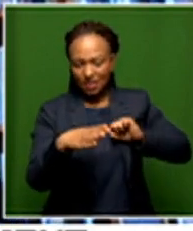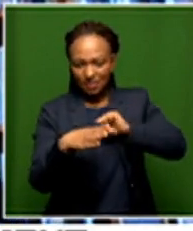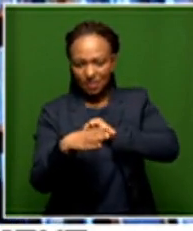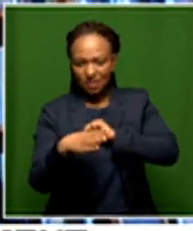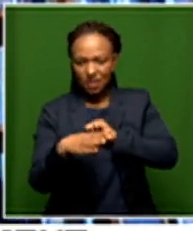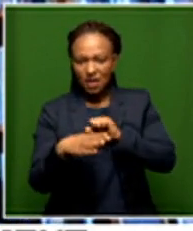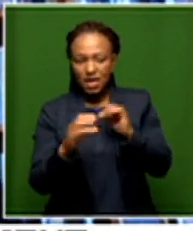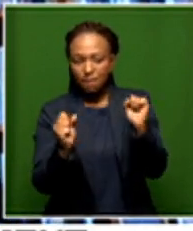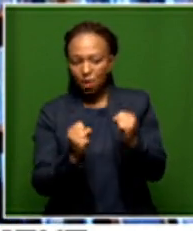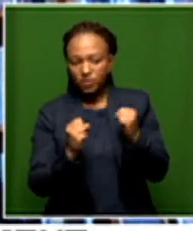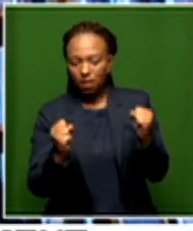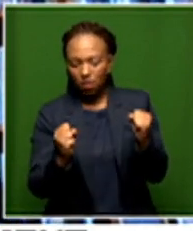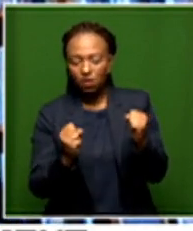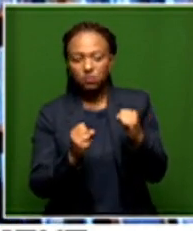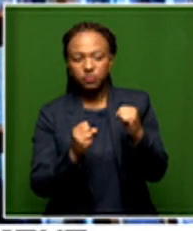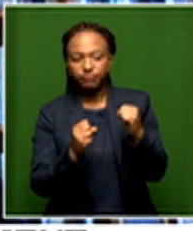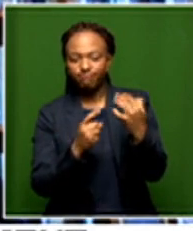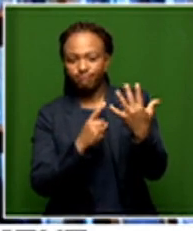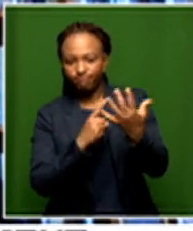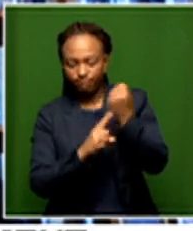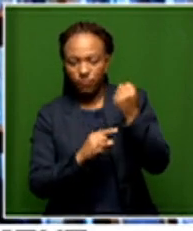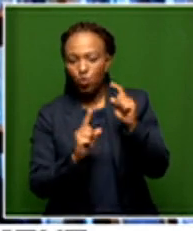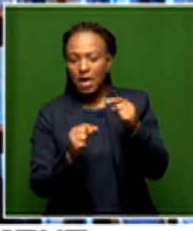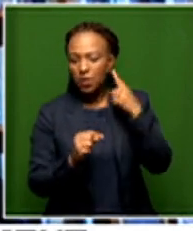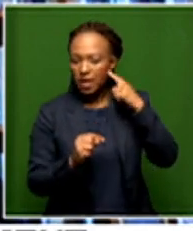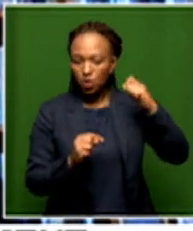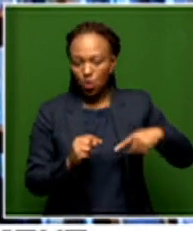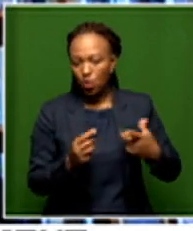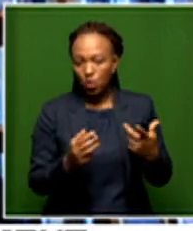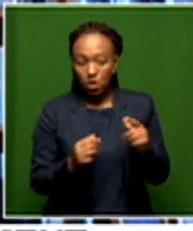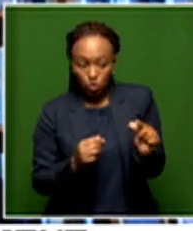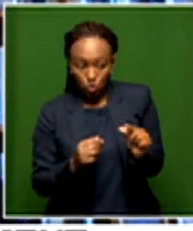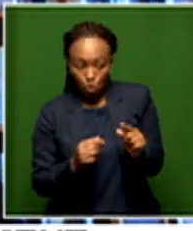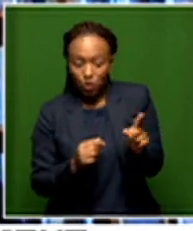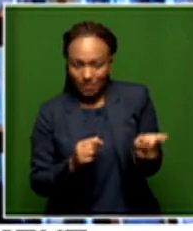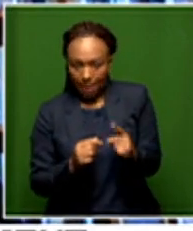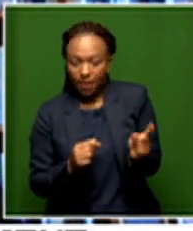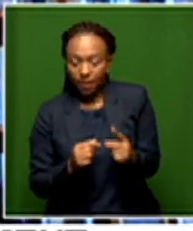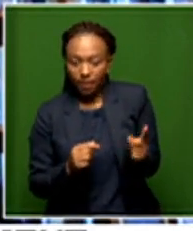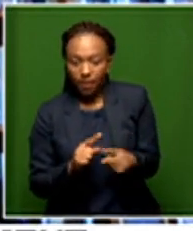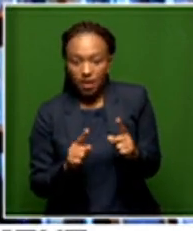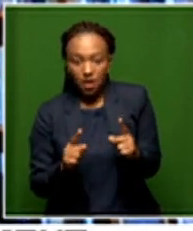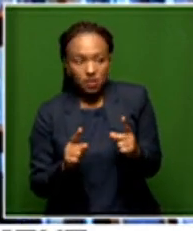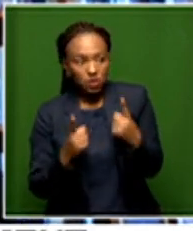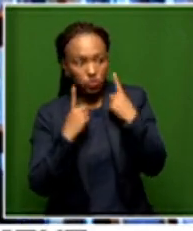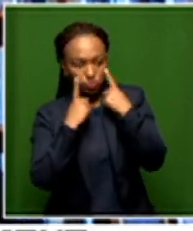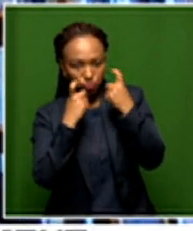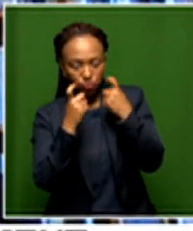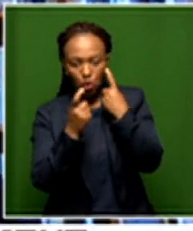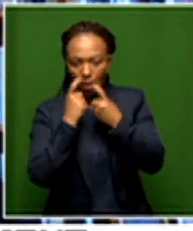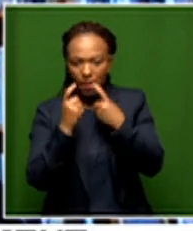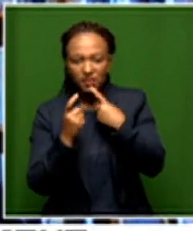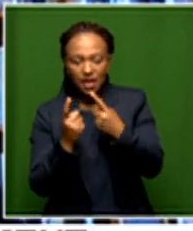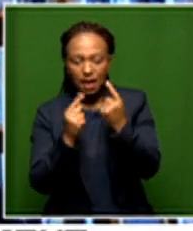it's unrealistic to simply ignore what is coming down the line and to cry about